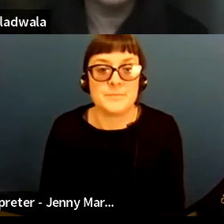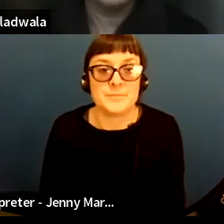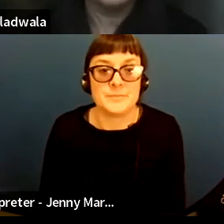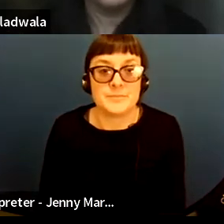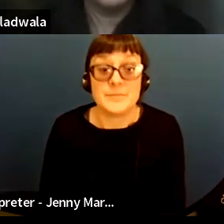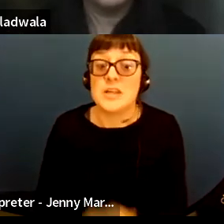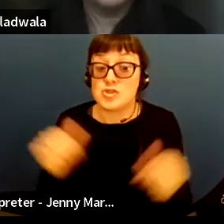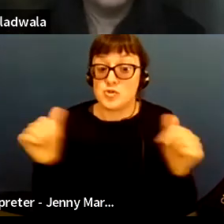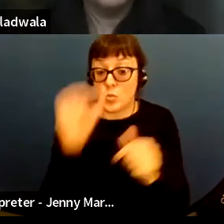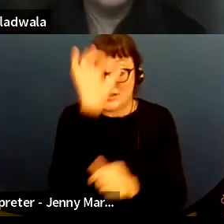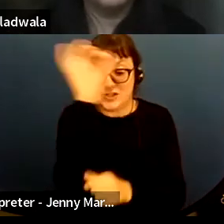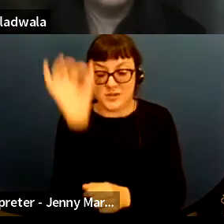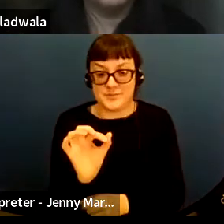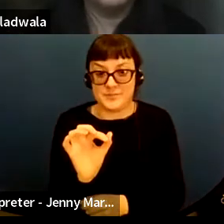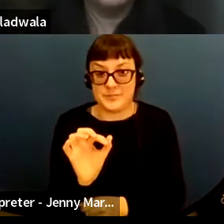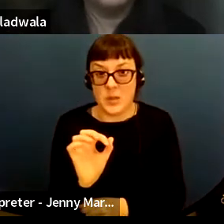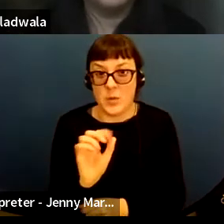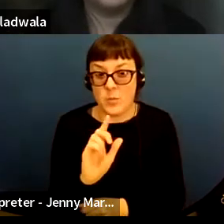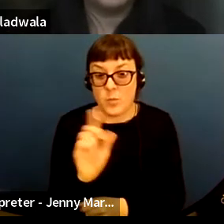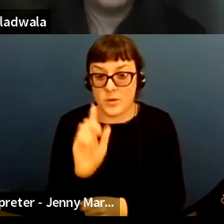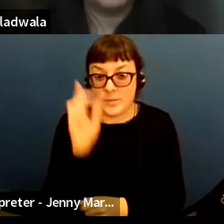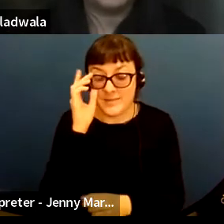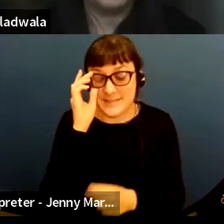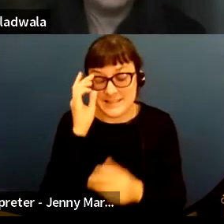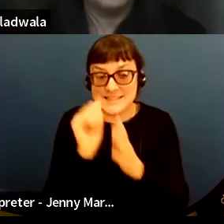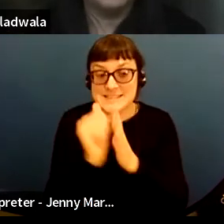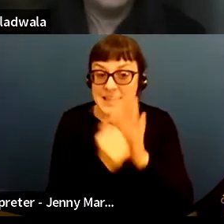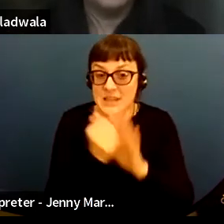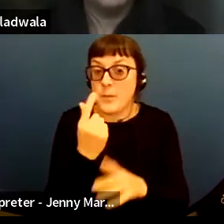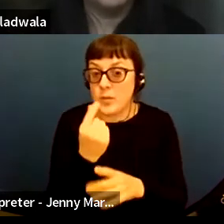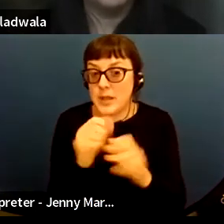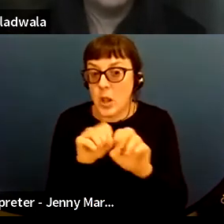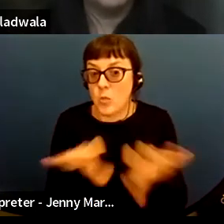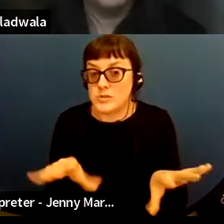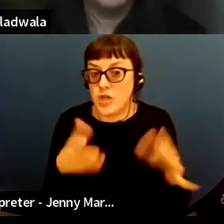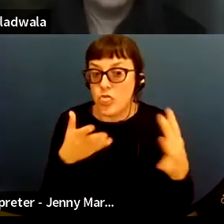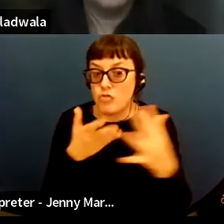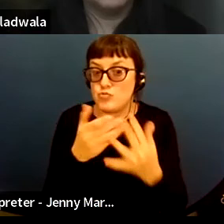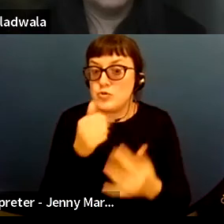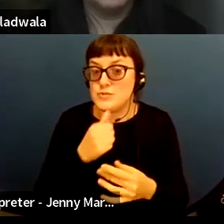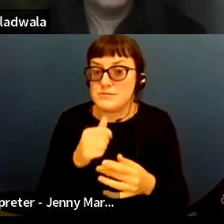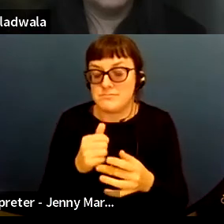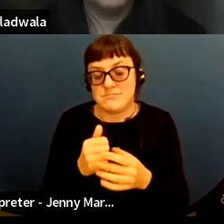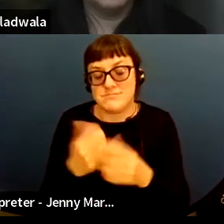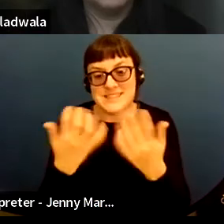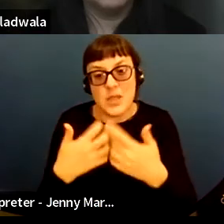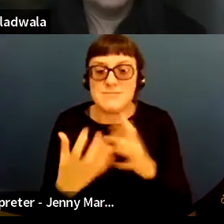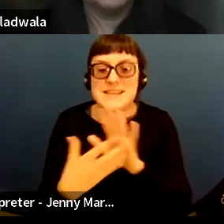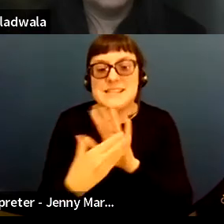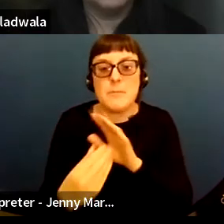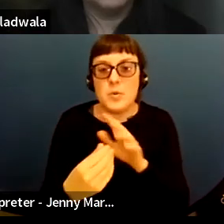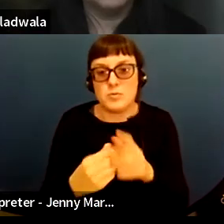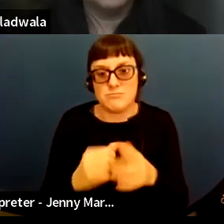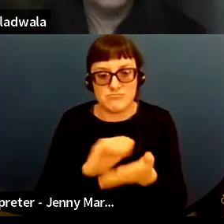This is a short one. What about the skills that may be lost due to use of technology? Braille literacy is an